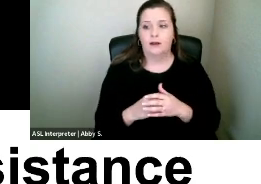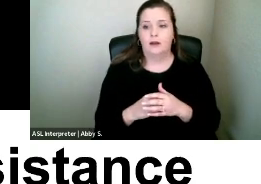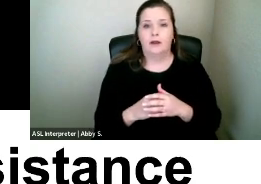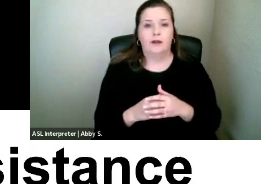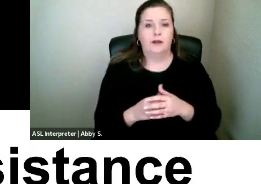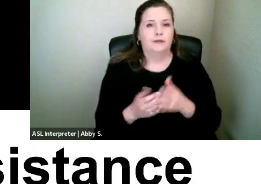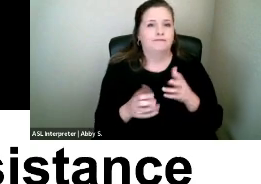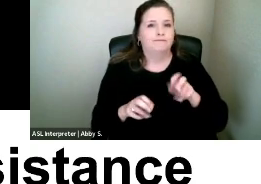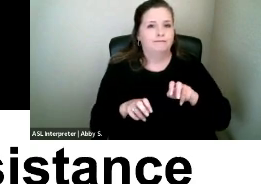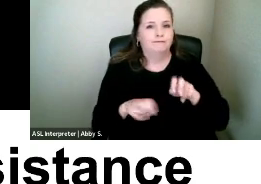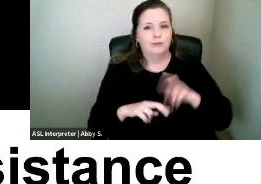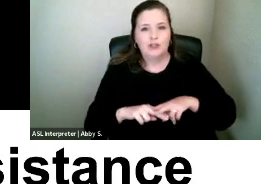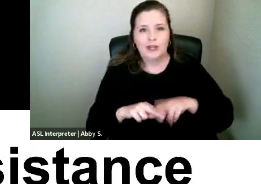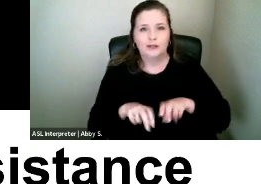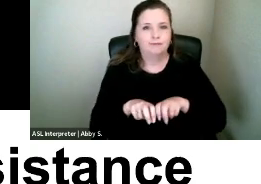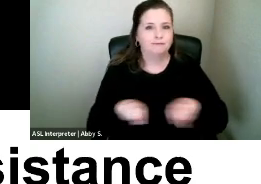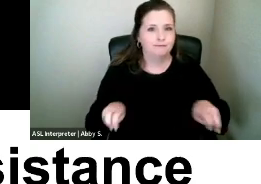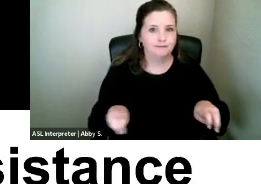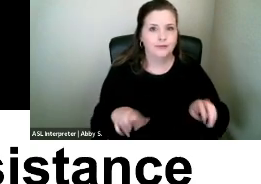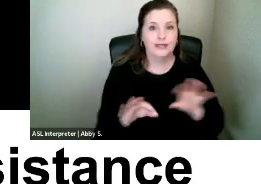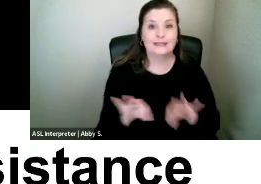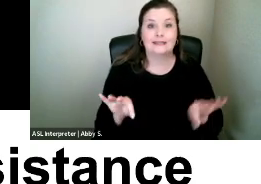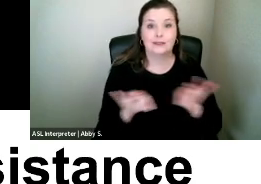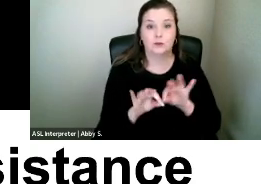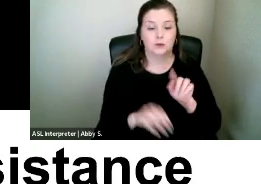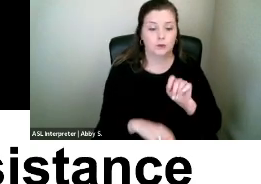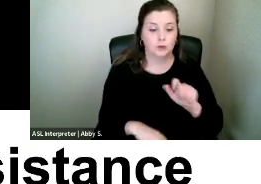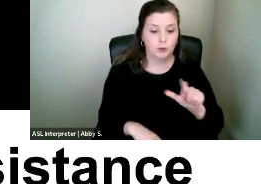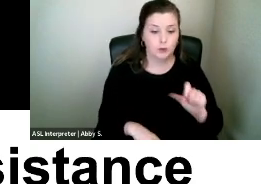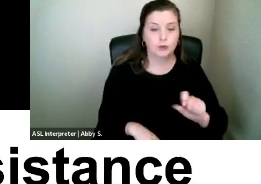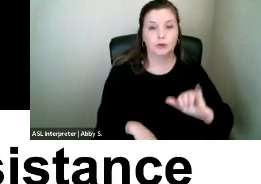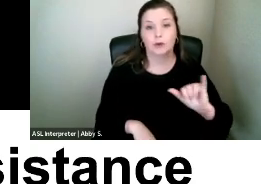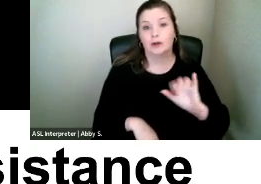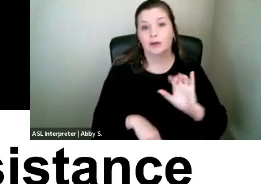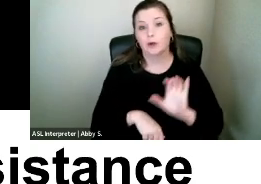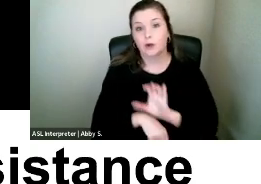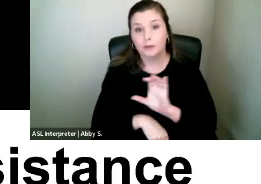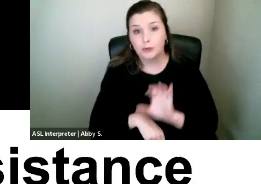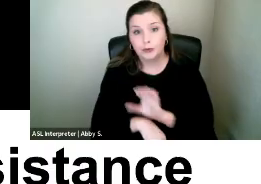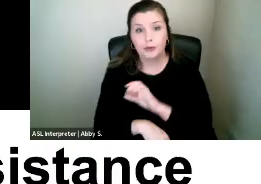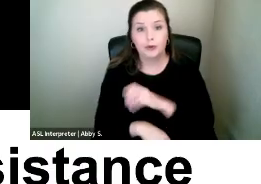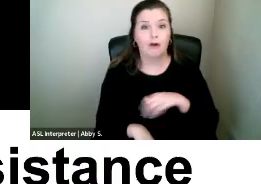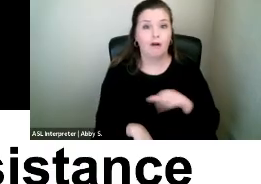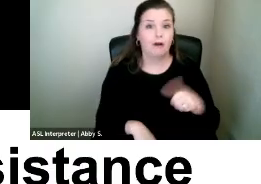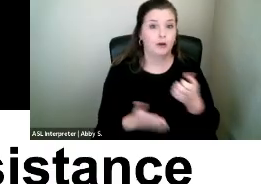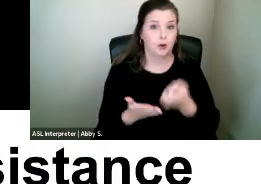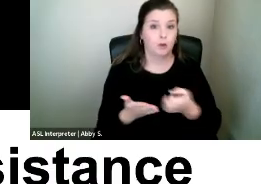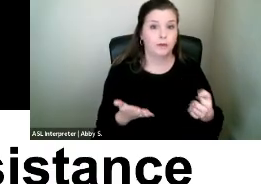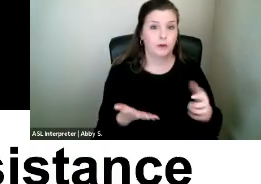essential tools, or computer or equipment that may have been damaged during a disaster.